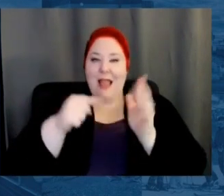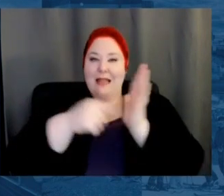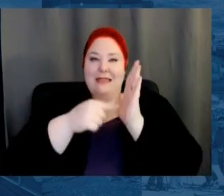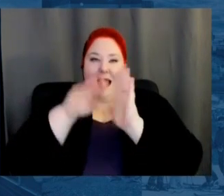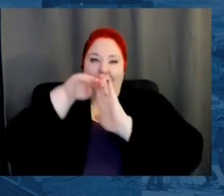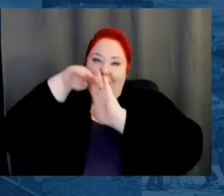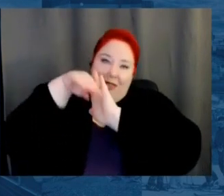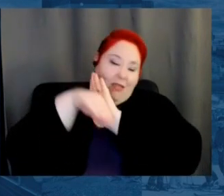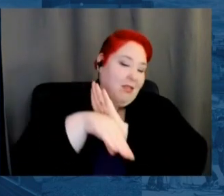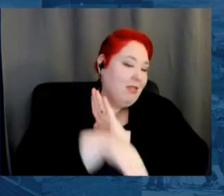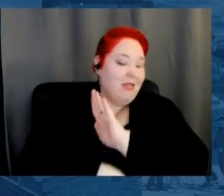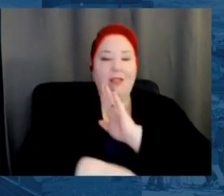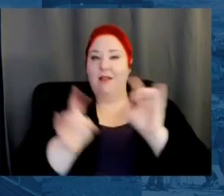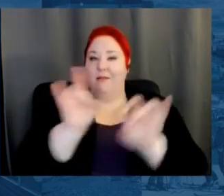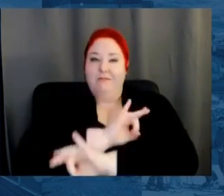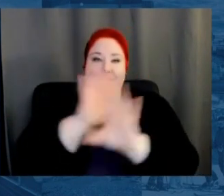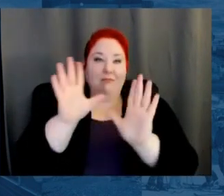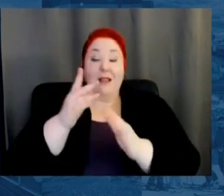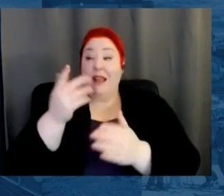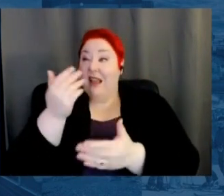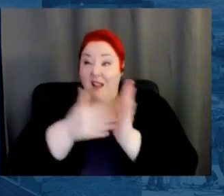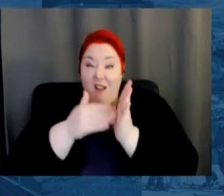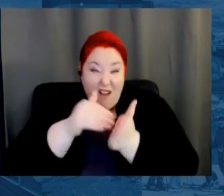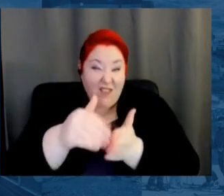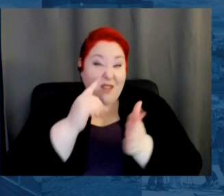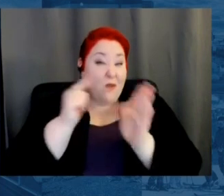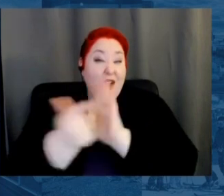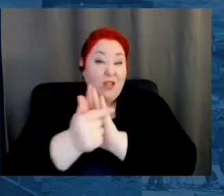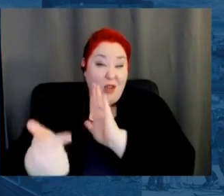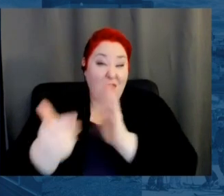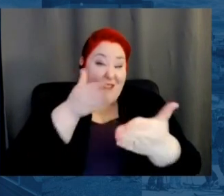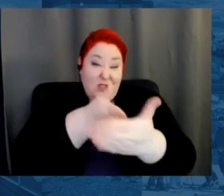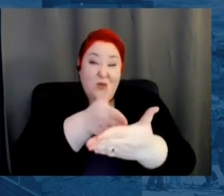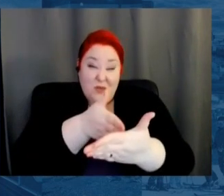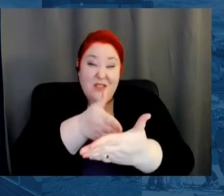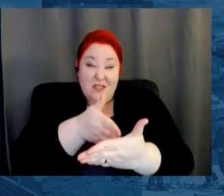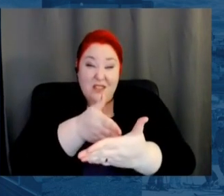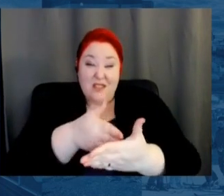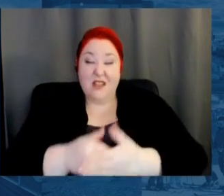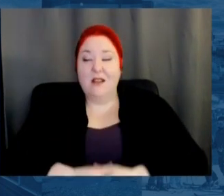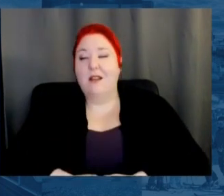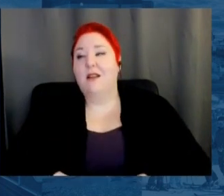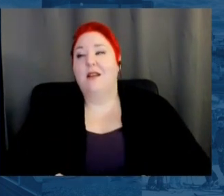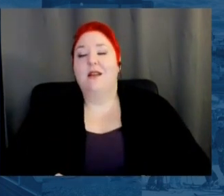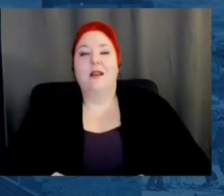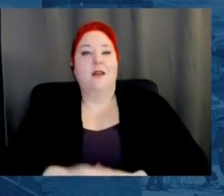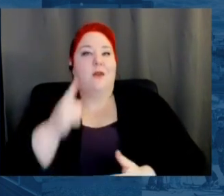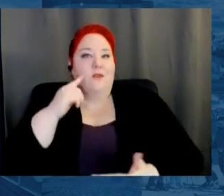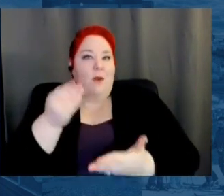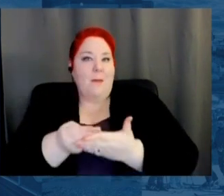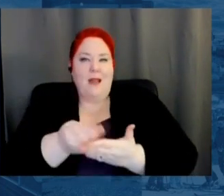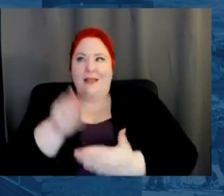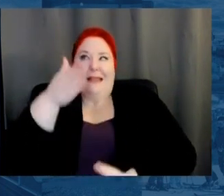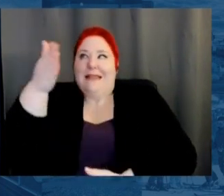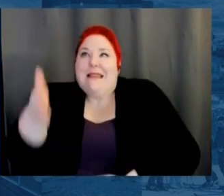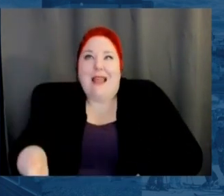face lawsuits. Now they're being harassed for lawsuits for amounts of money that they're never going to be able to